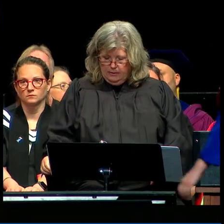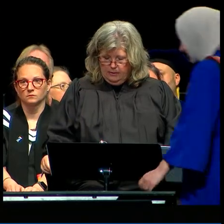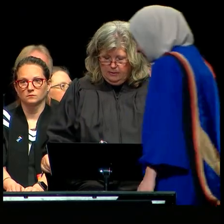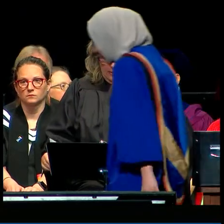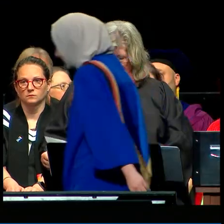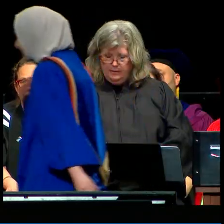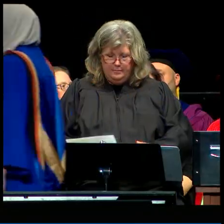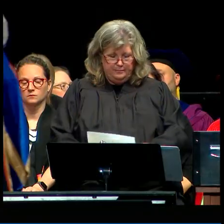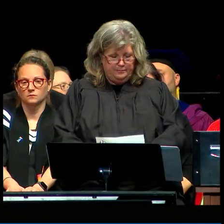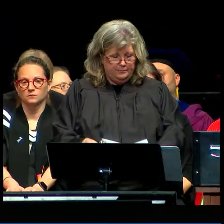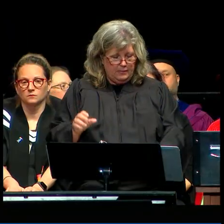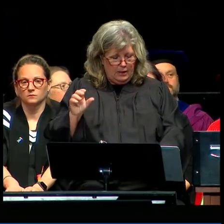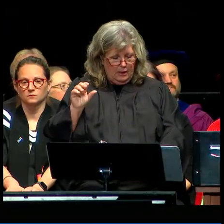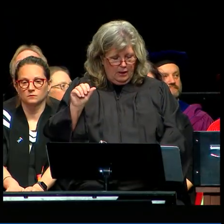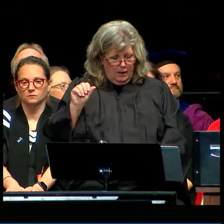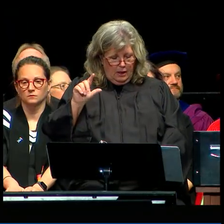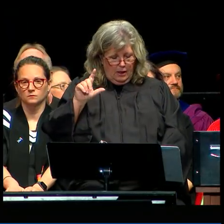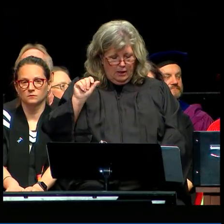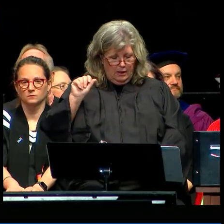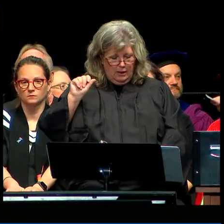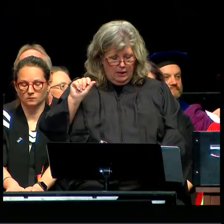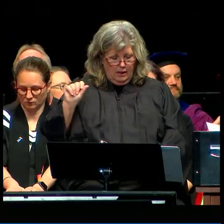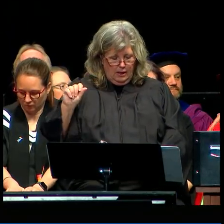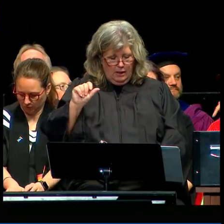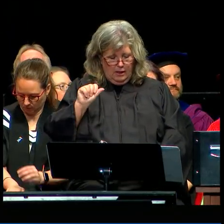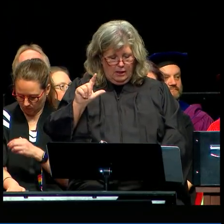Ala Al-Aqil, with distinction.